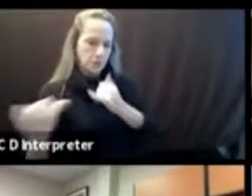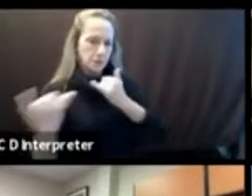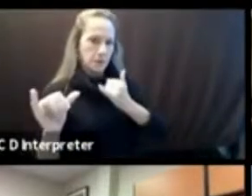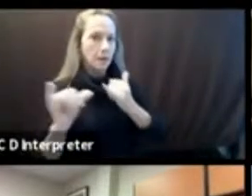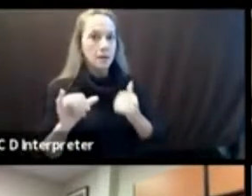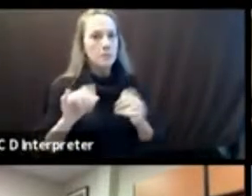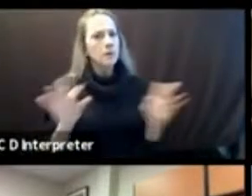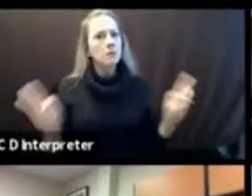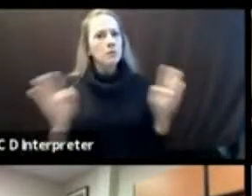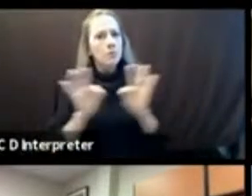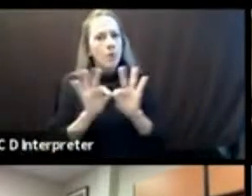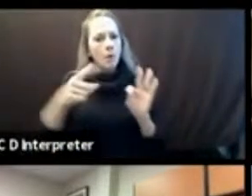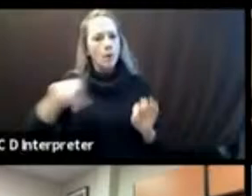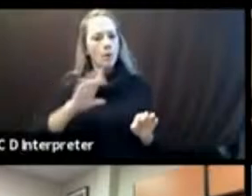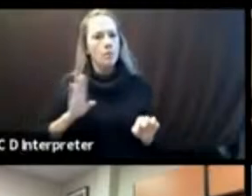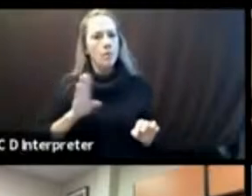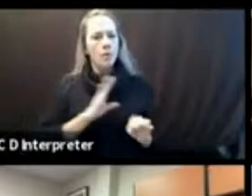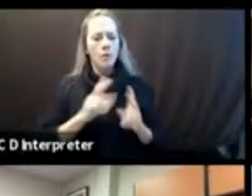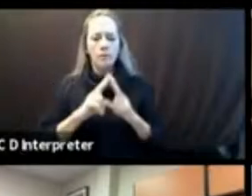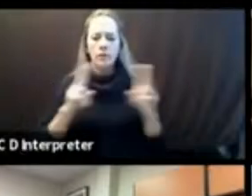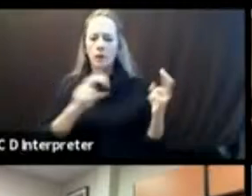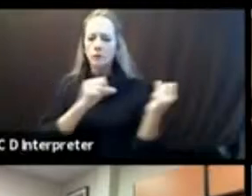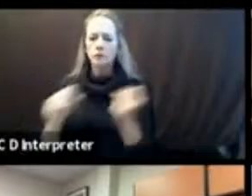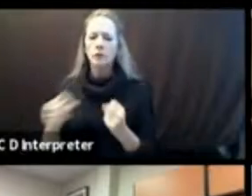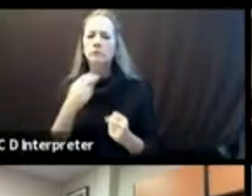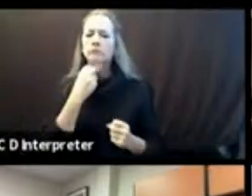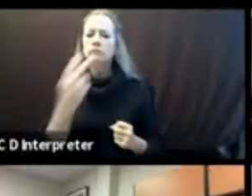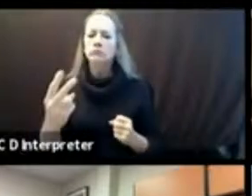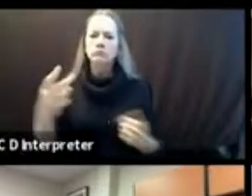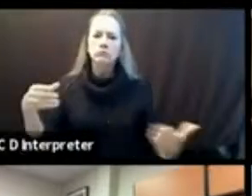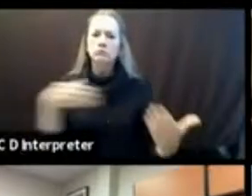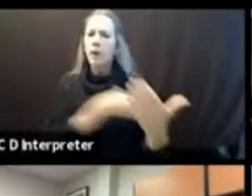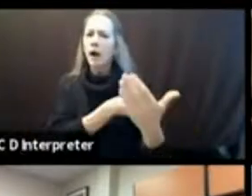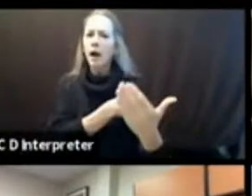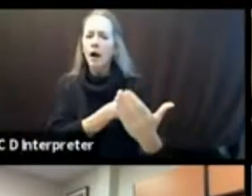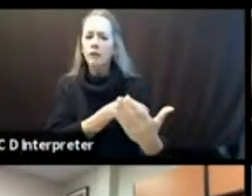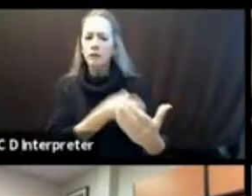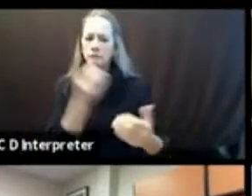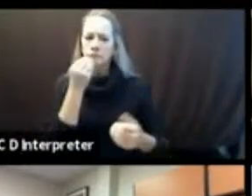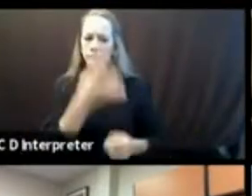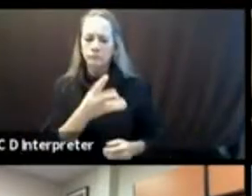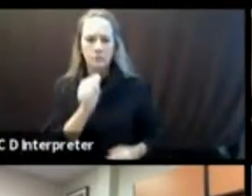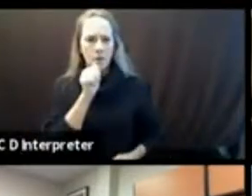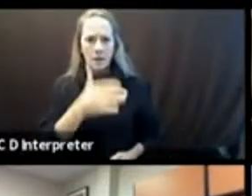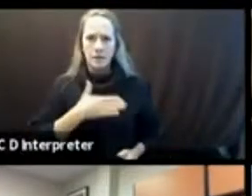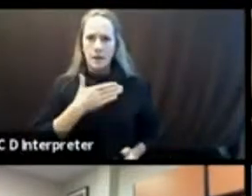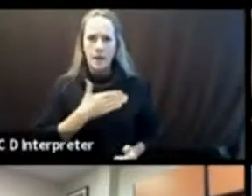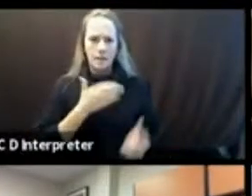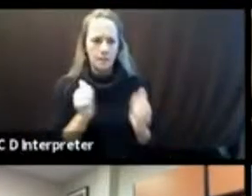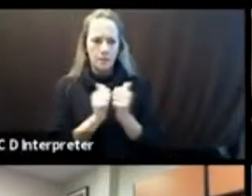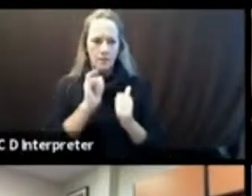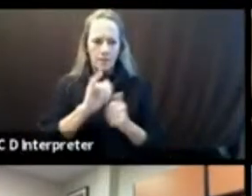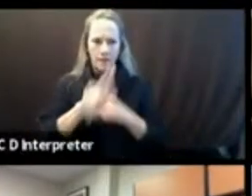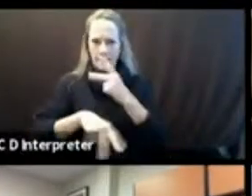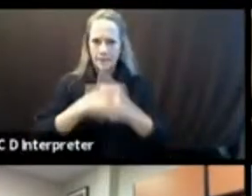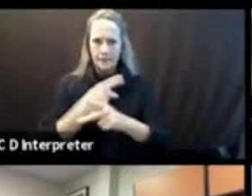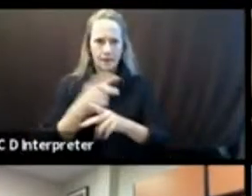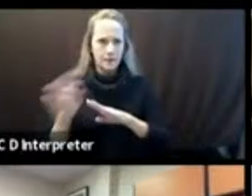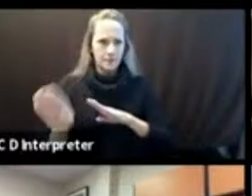very strong and very powerful way, show complete and utter displeasure and distaste for that kind of